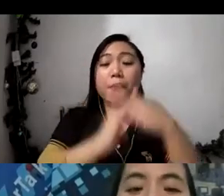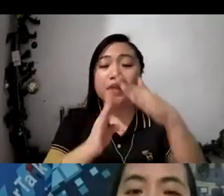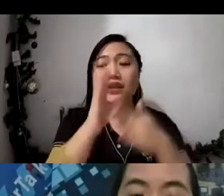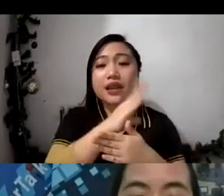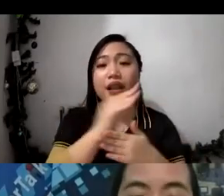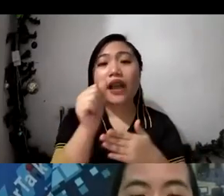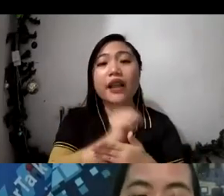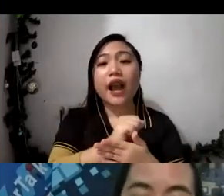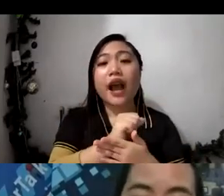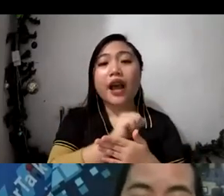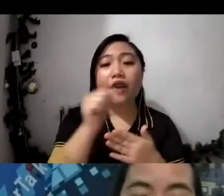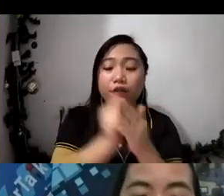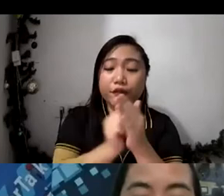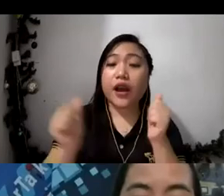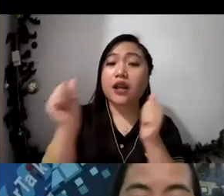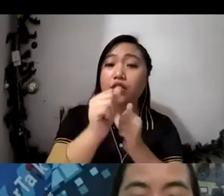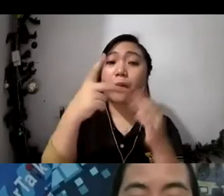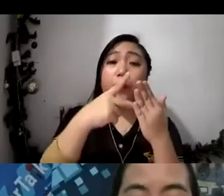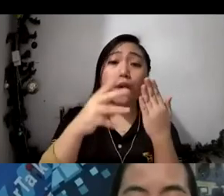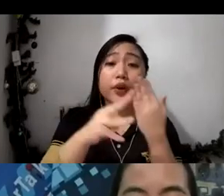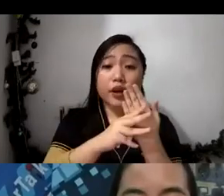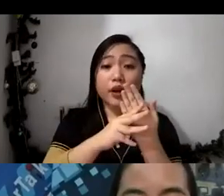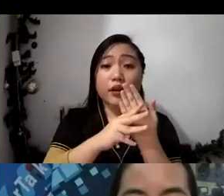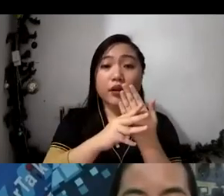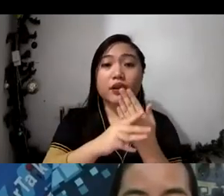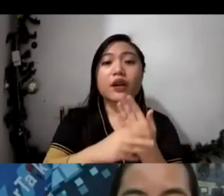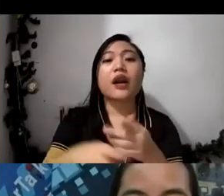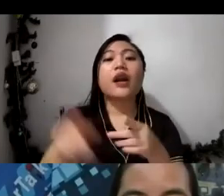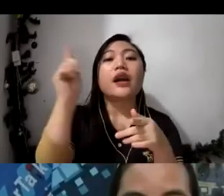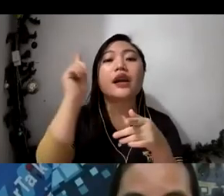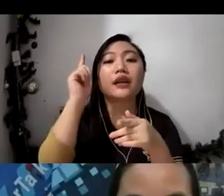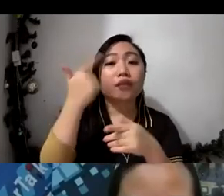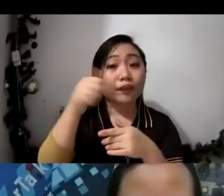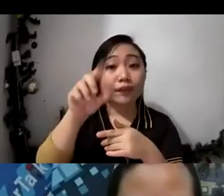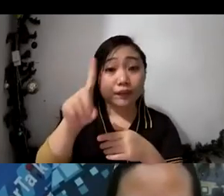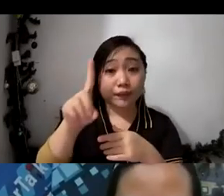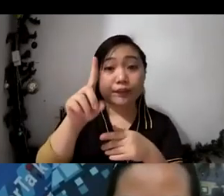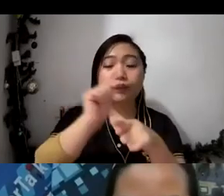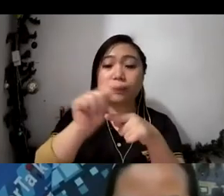development of GAD or JESSE related training programs,